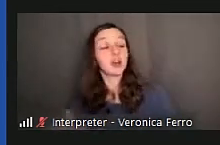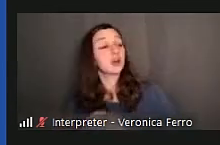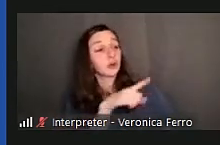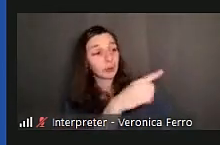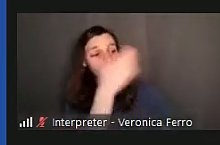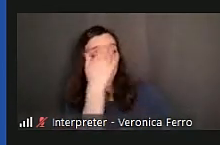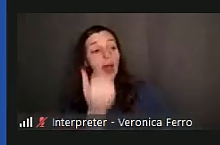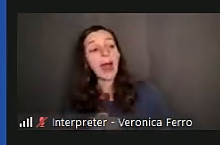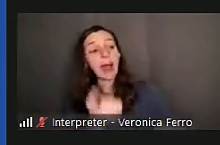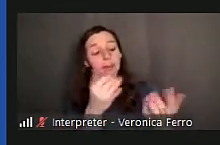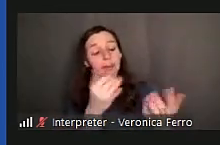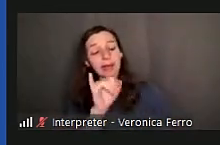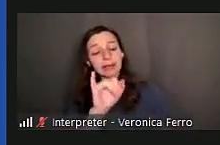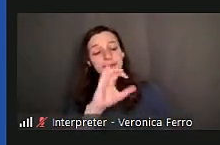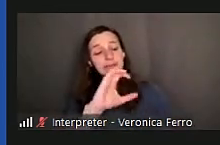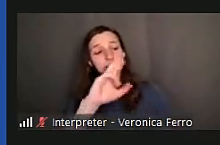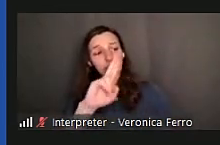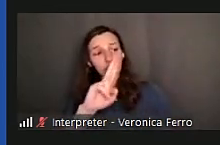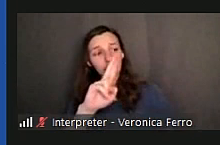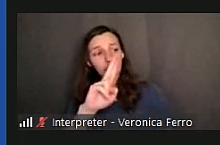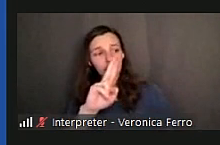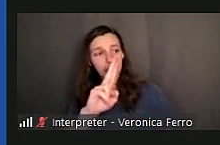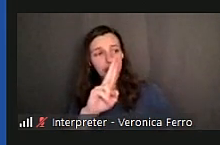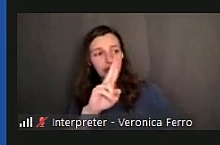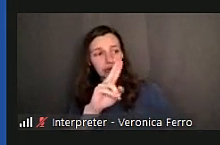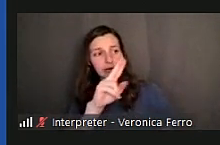Do you have any sort of breakdown?